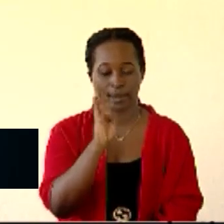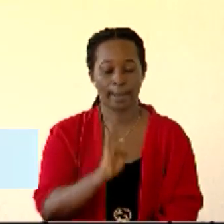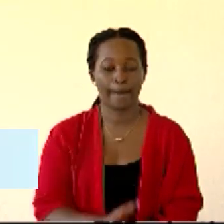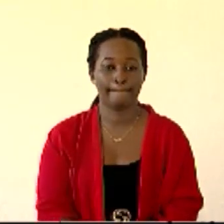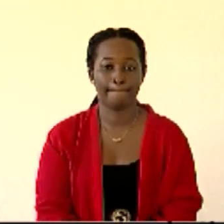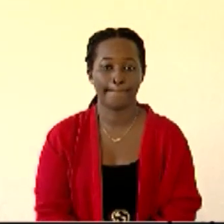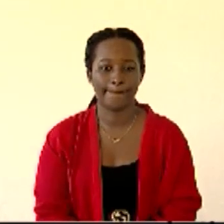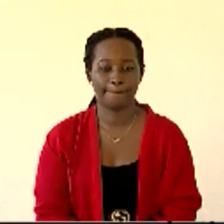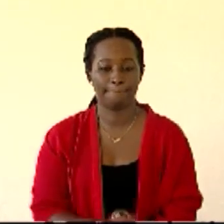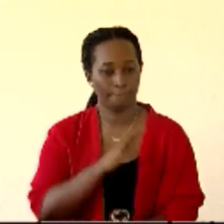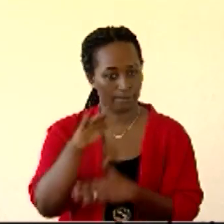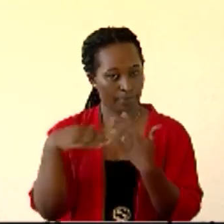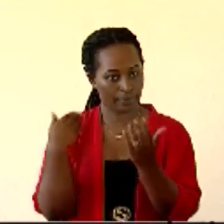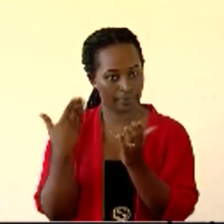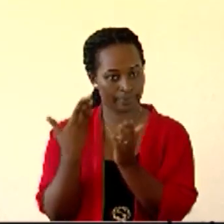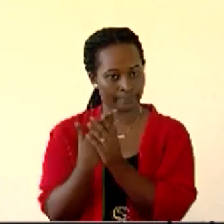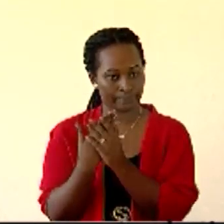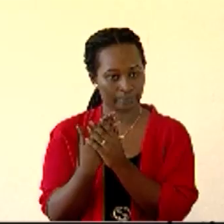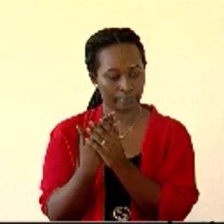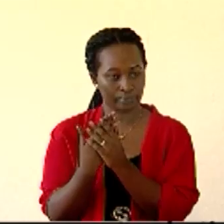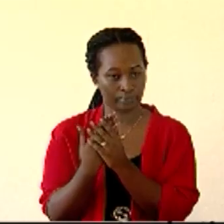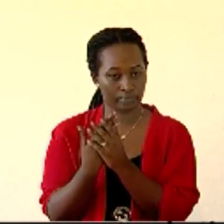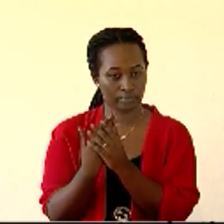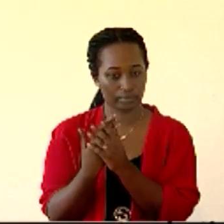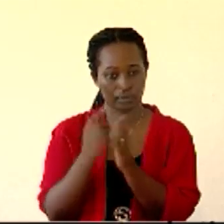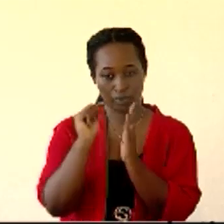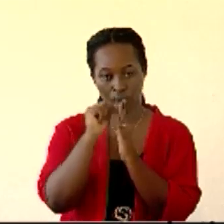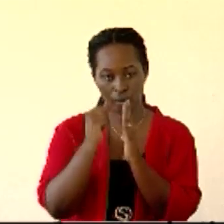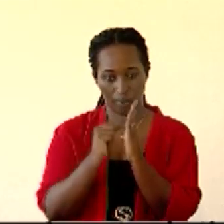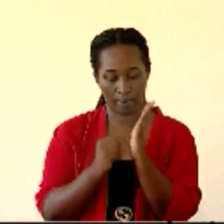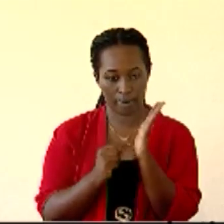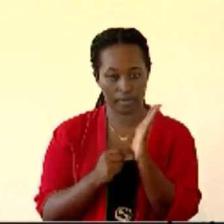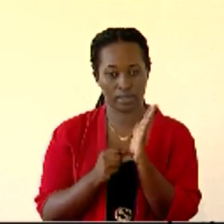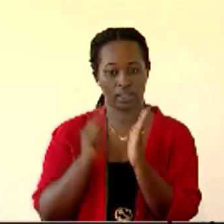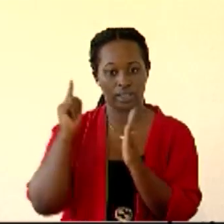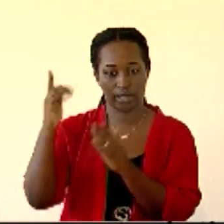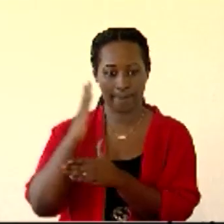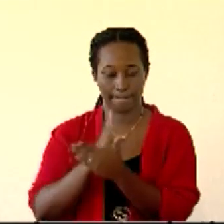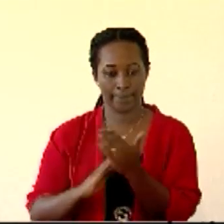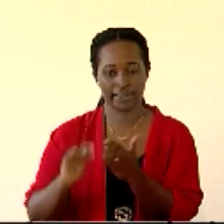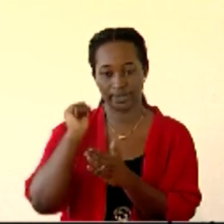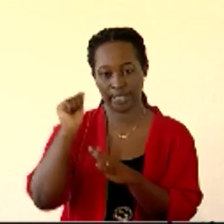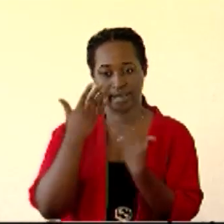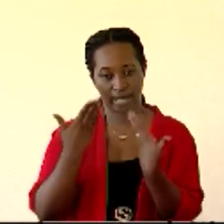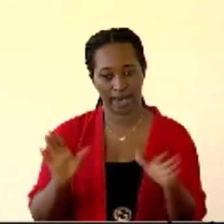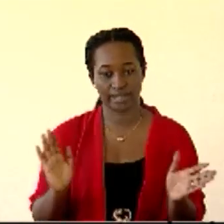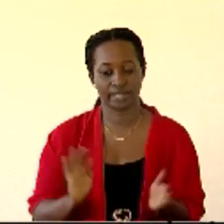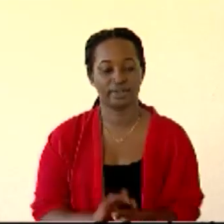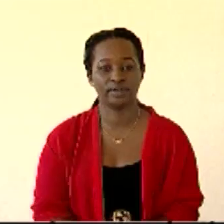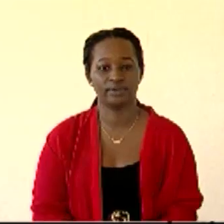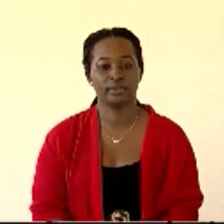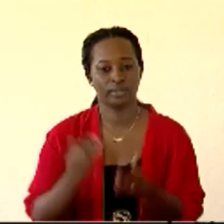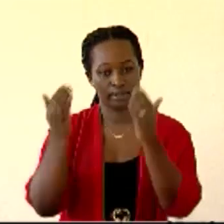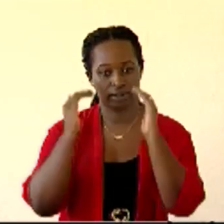so all these were, these are the compounds, and this was part A of the question. So go